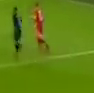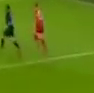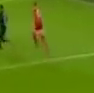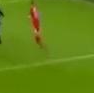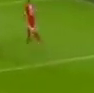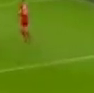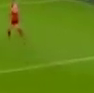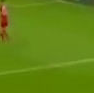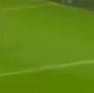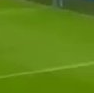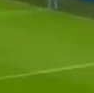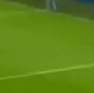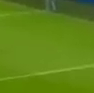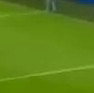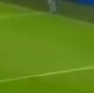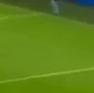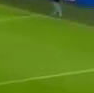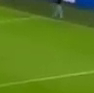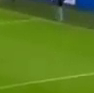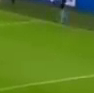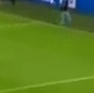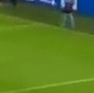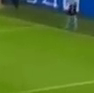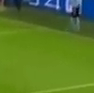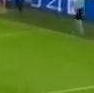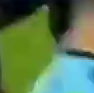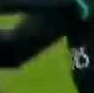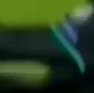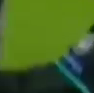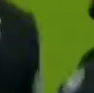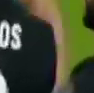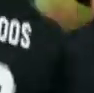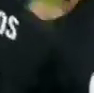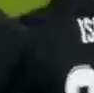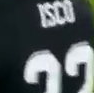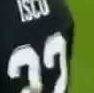He was shaping for the overhead kick. Oh, what a finish by Marcelo.